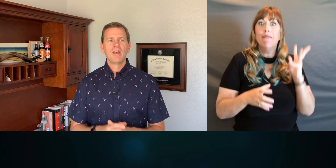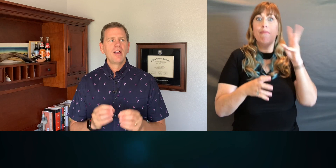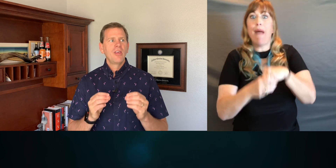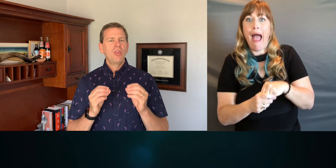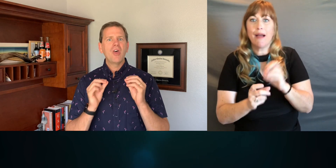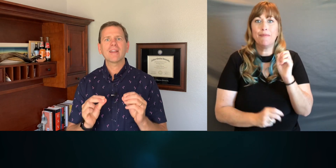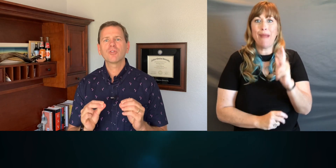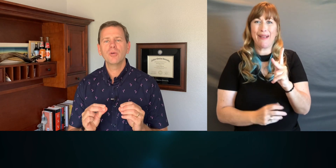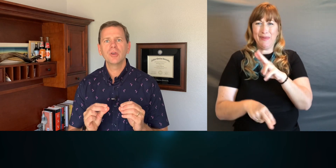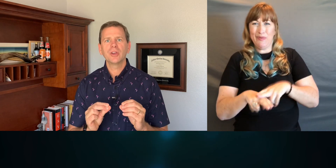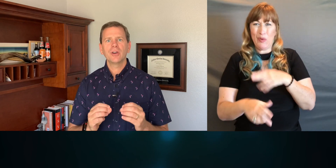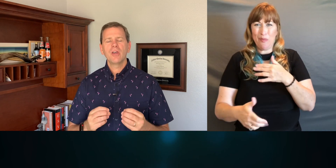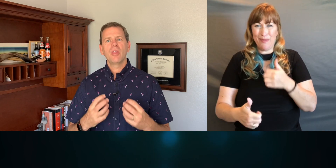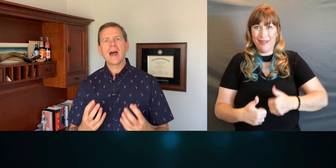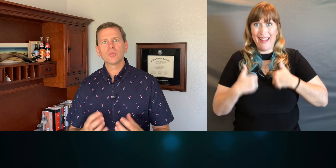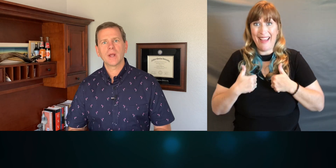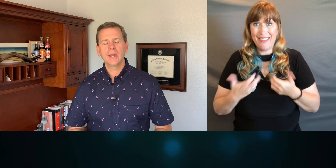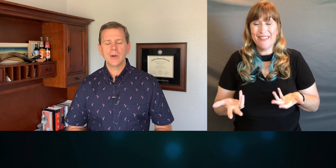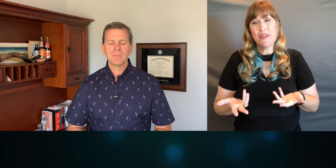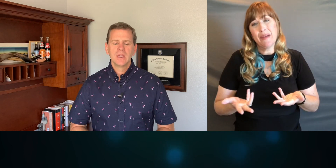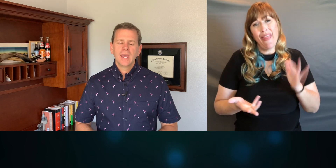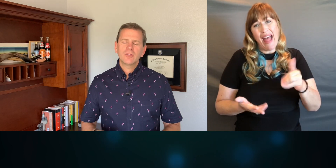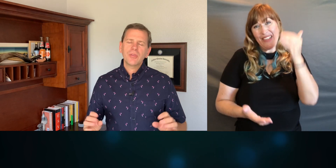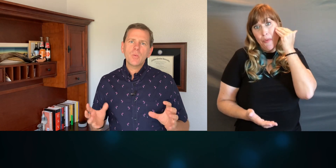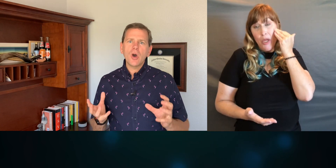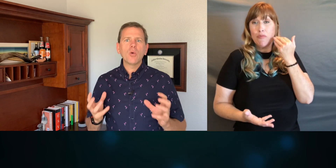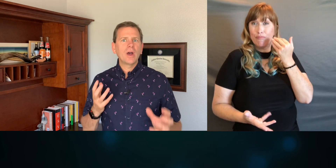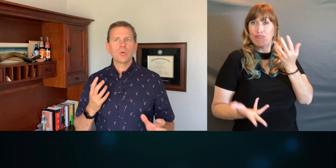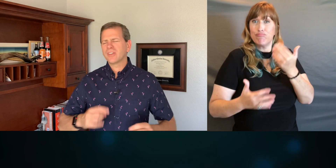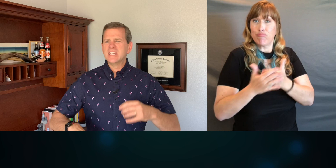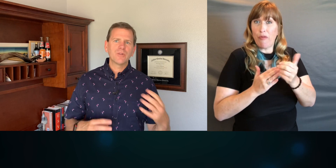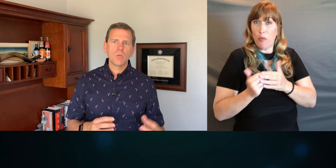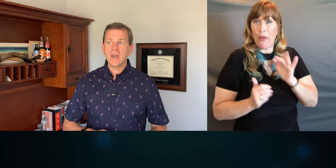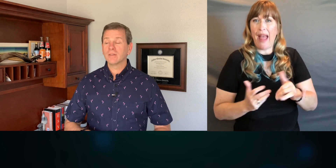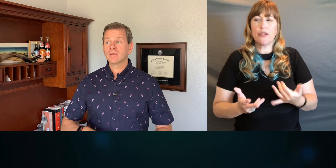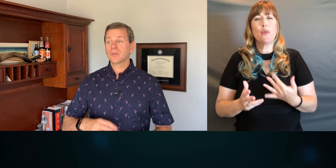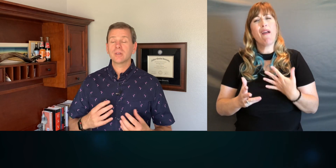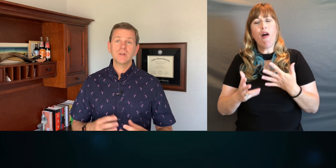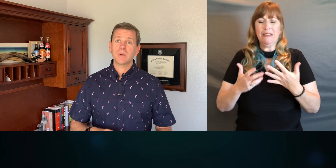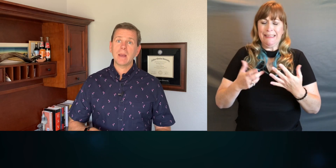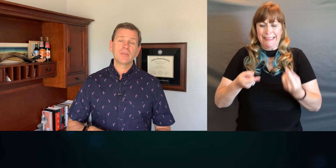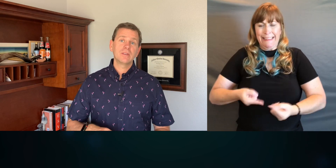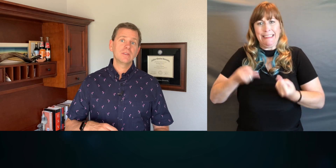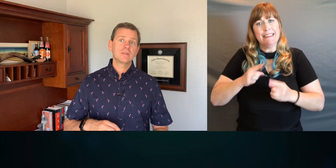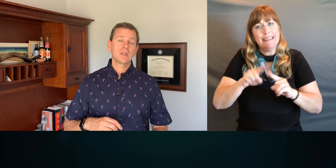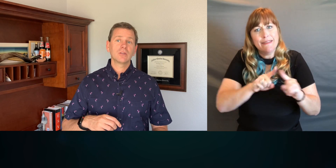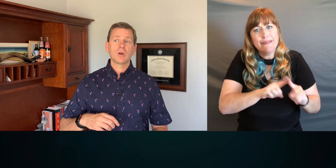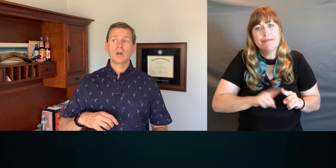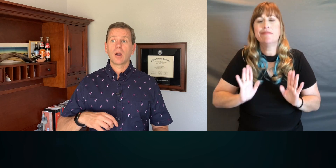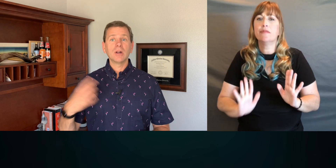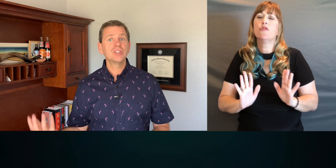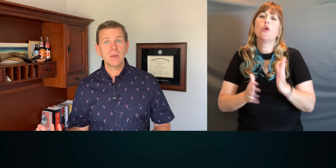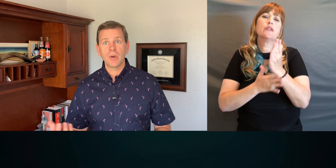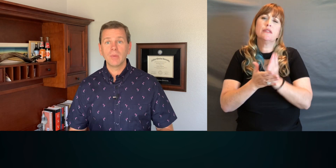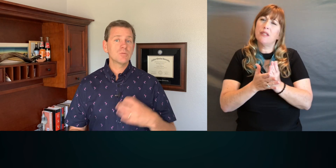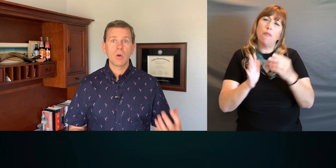because that's familiar. That's what I know. And so I think we all wrestle with this in different ways. And for some of us, perhaps these things